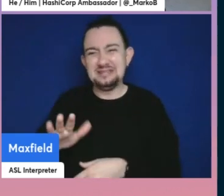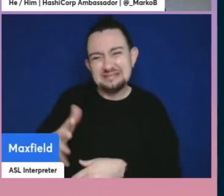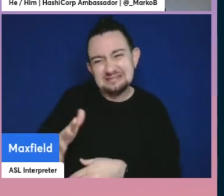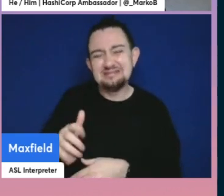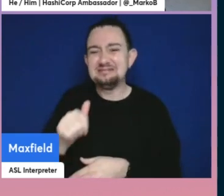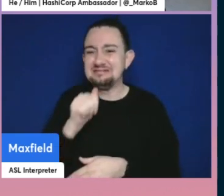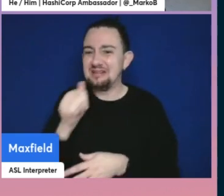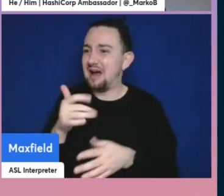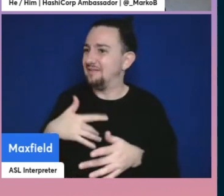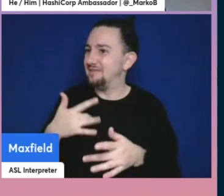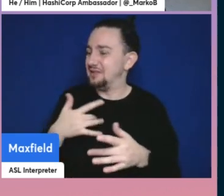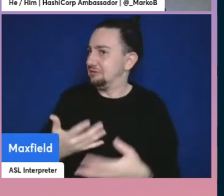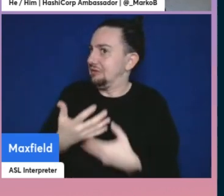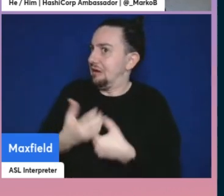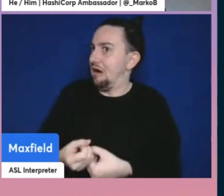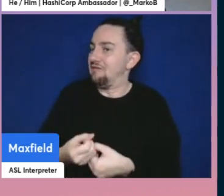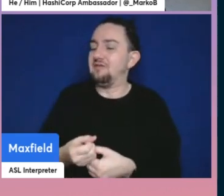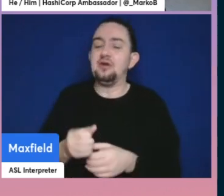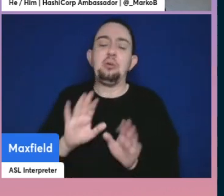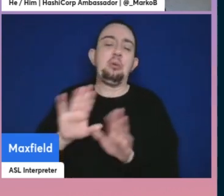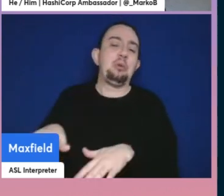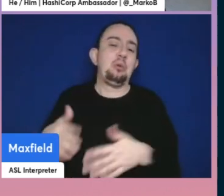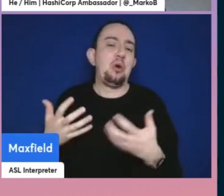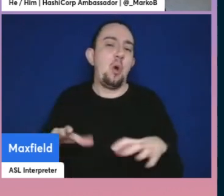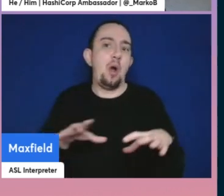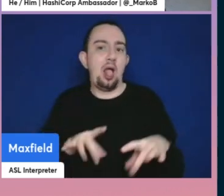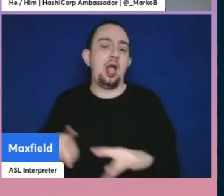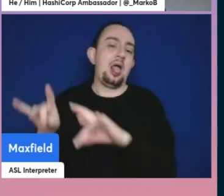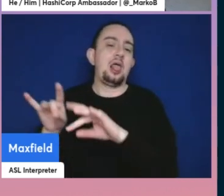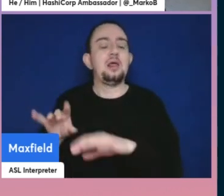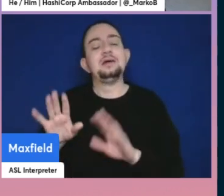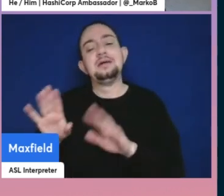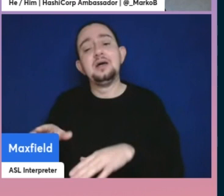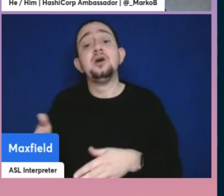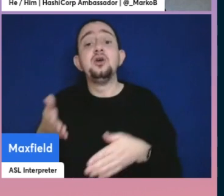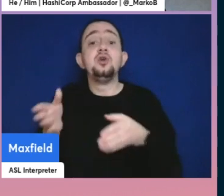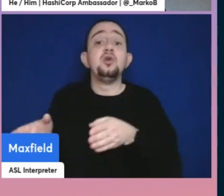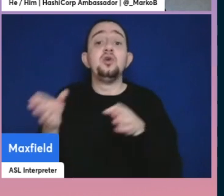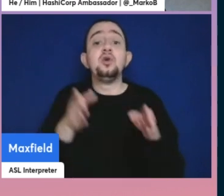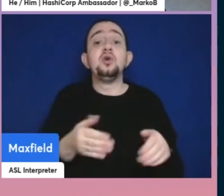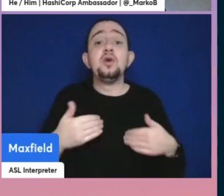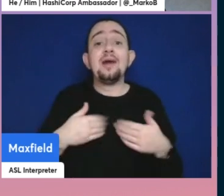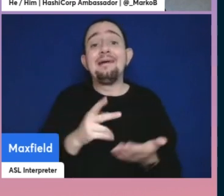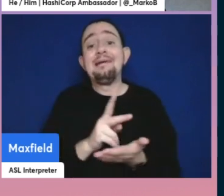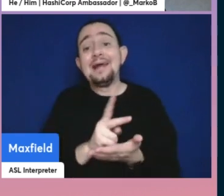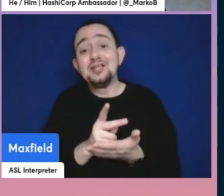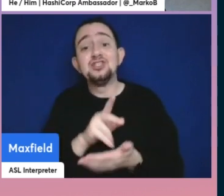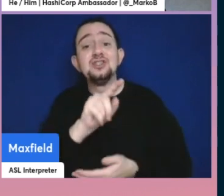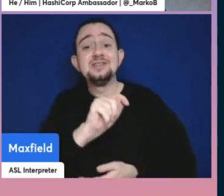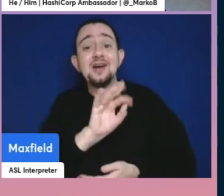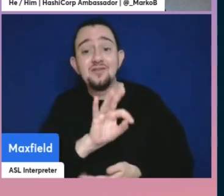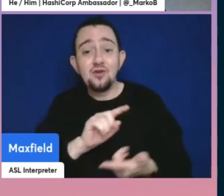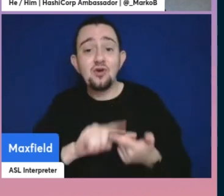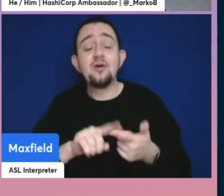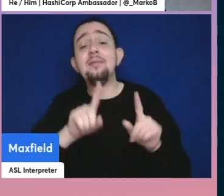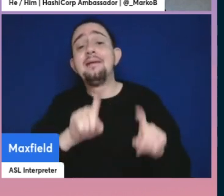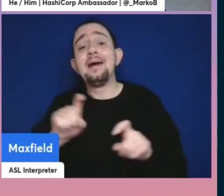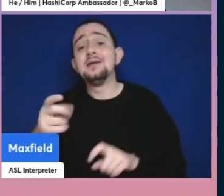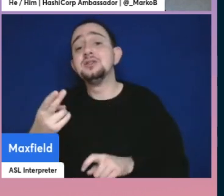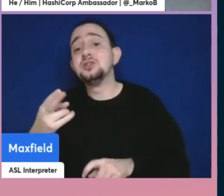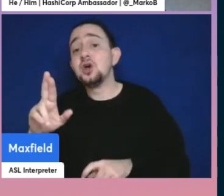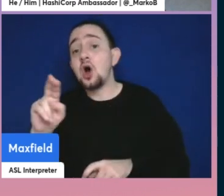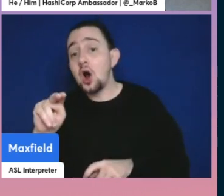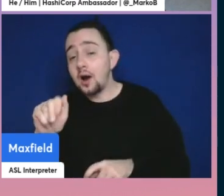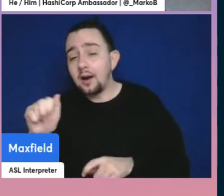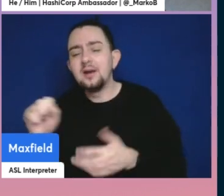to pick up. You can actually use something like Kitchen Terraform, Test Harness to kind of execute and test the